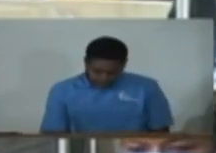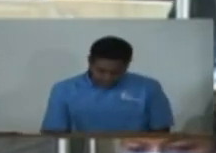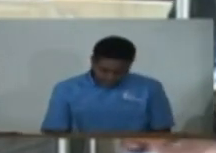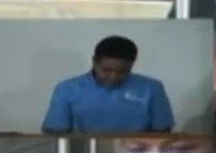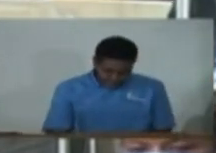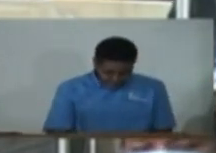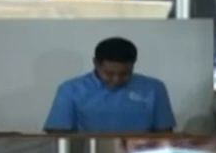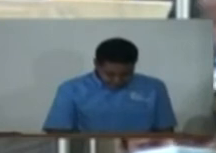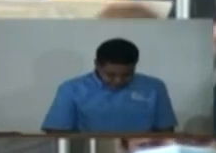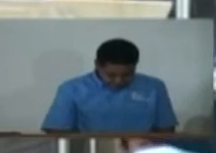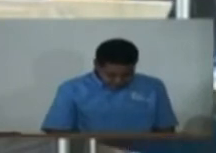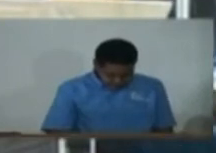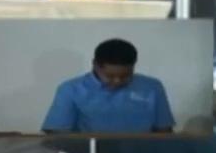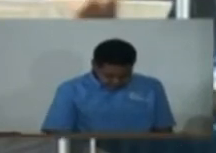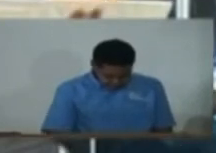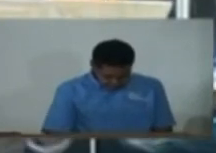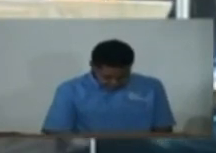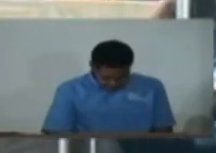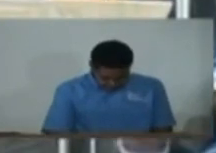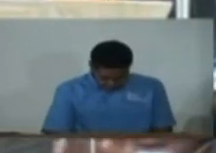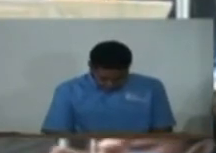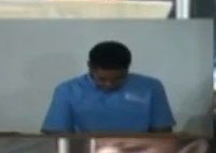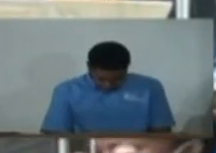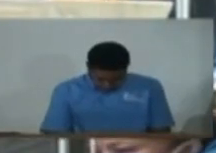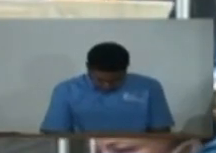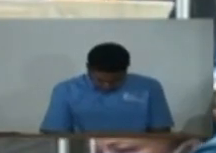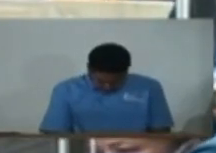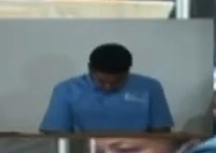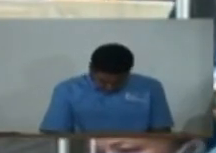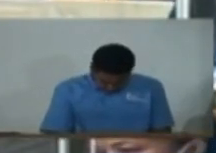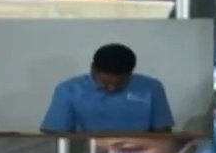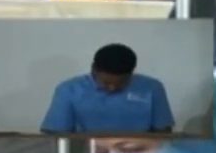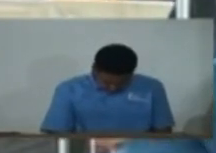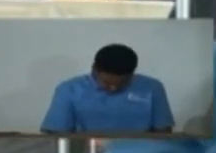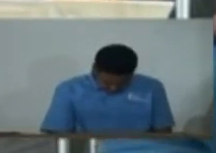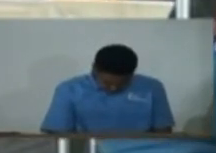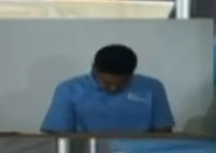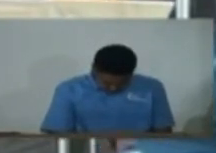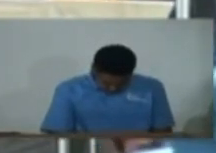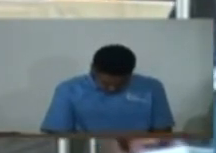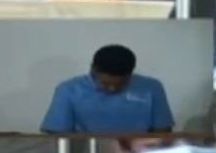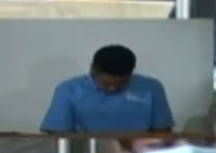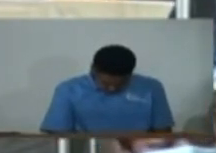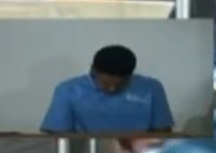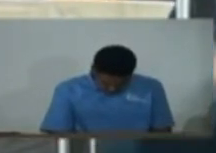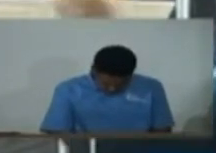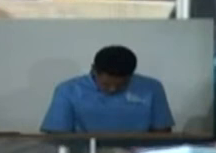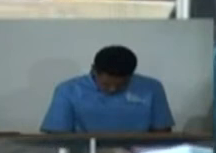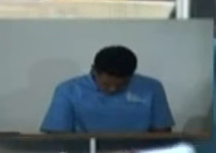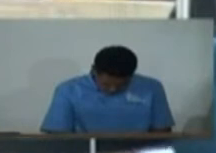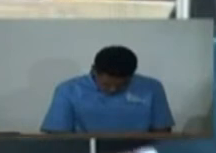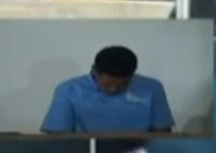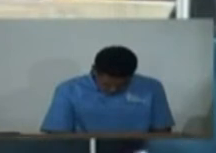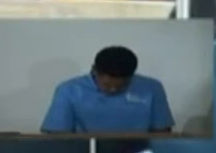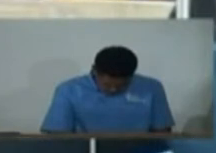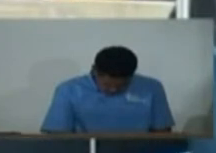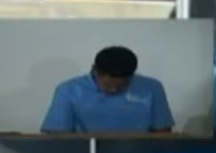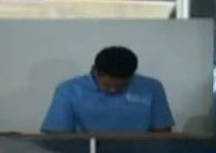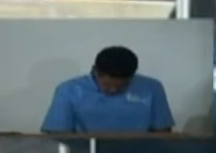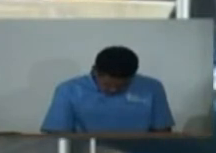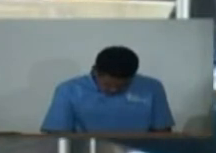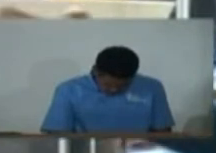No, the problem is that I can't separate society and say you low risk, because if I had the statistics here,